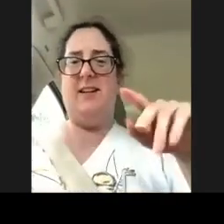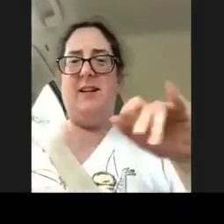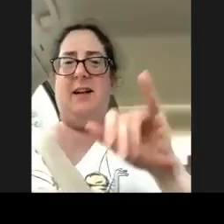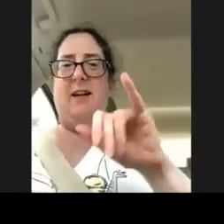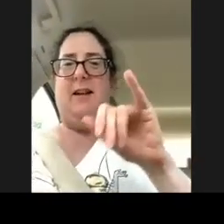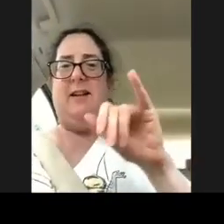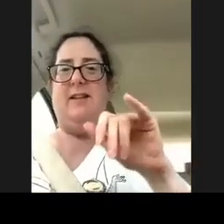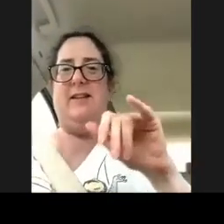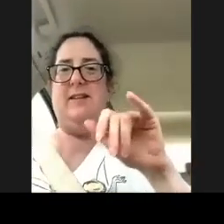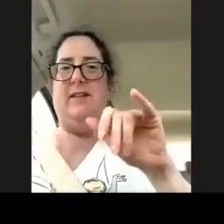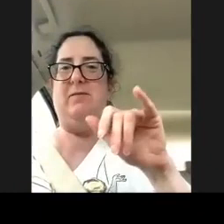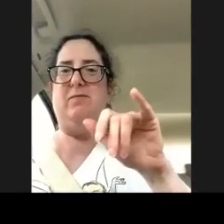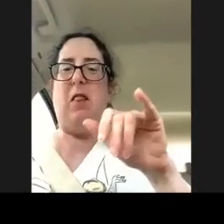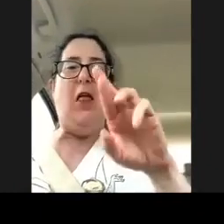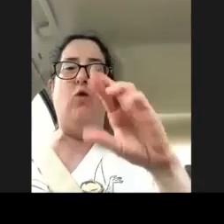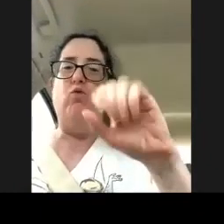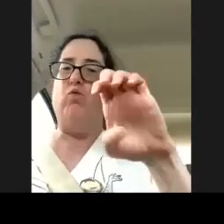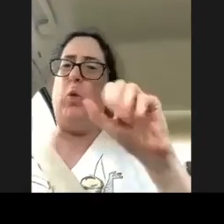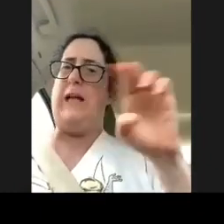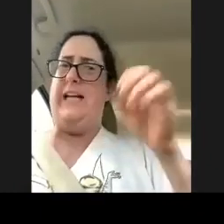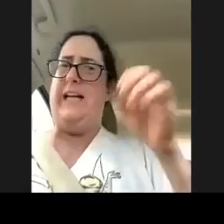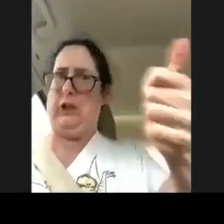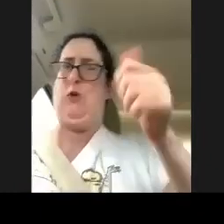who have different personalities. And